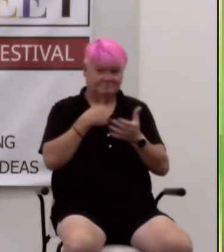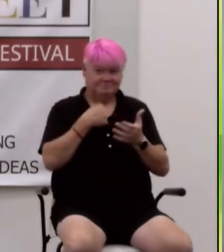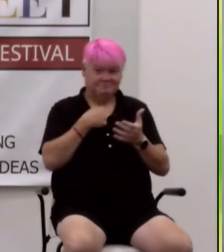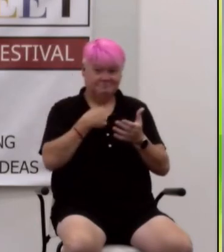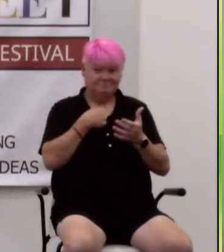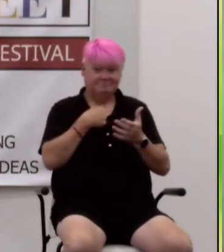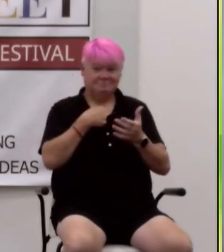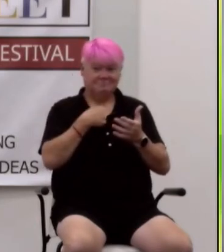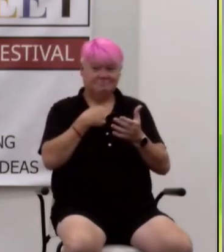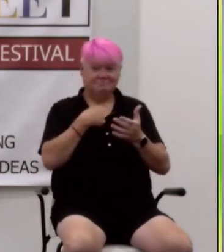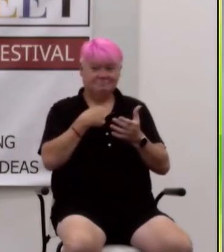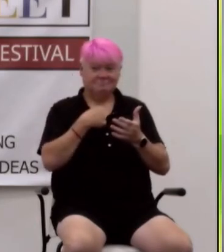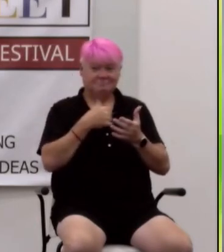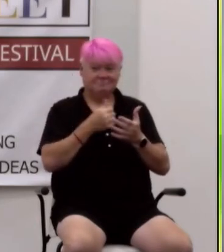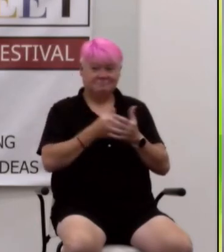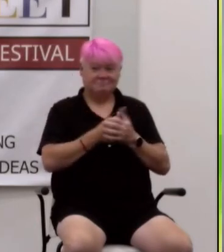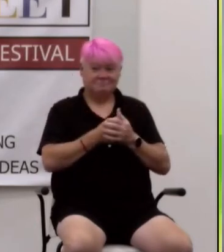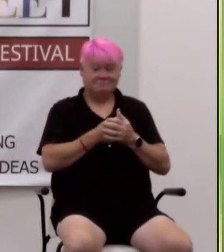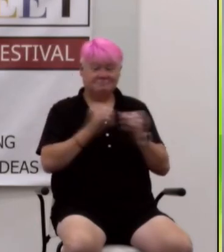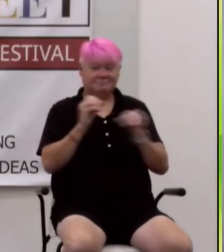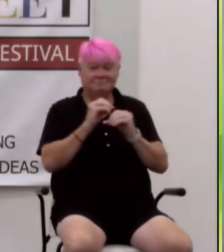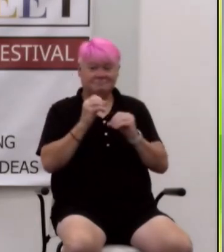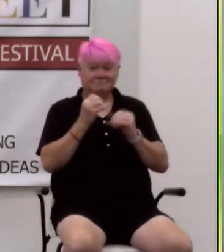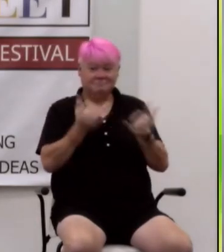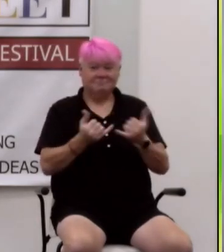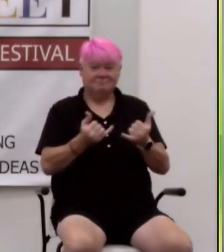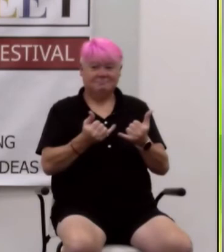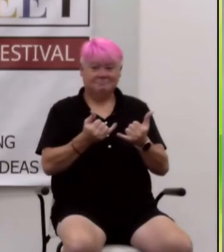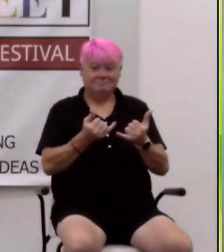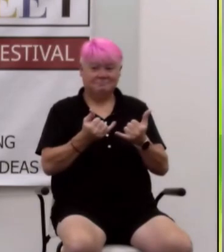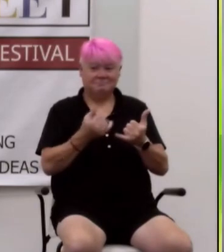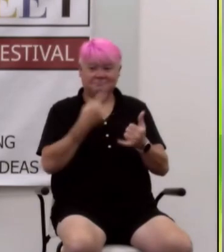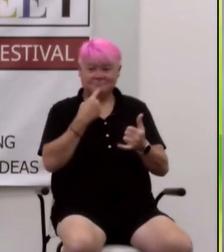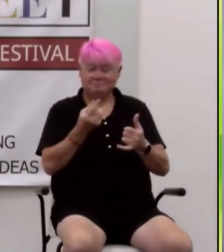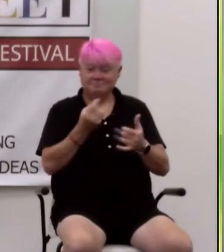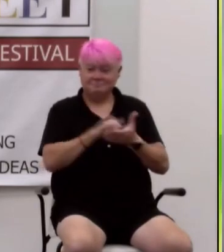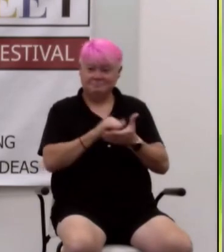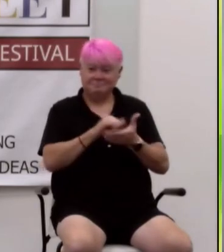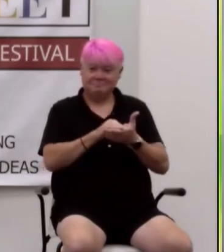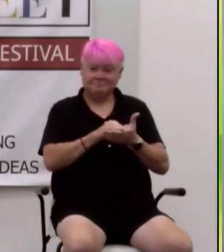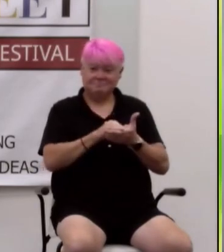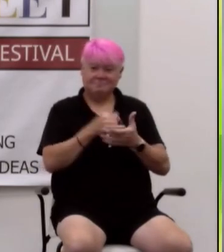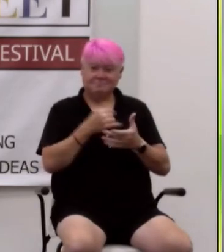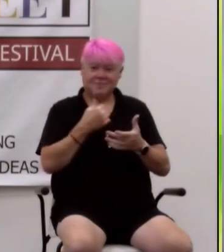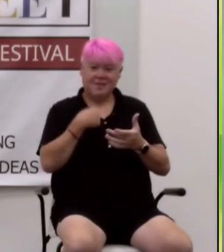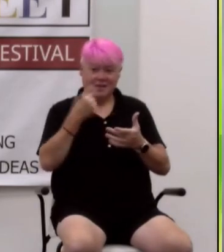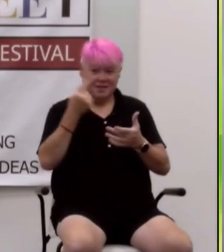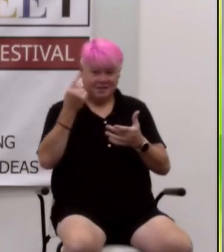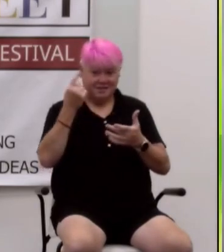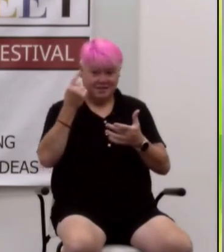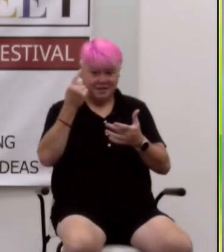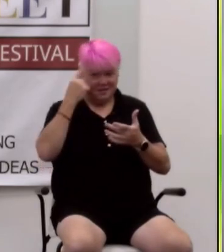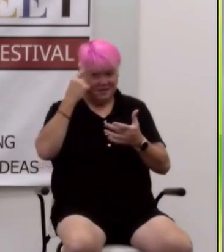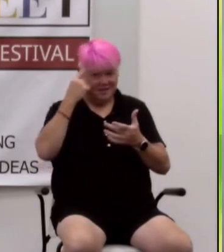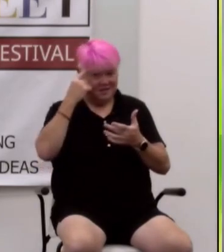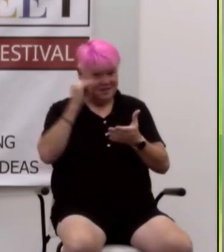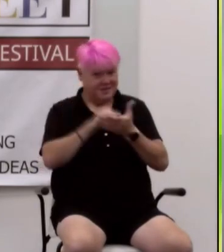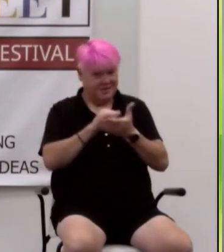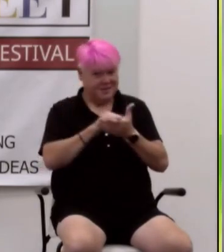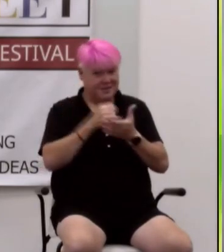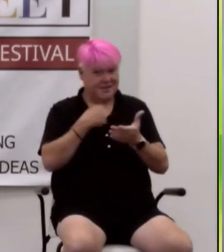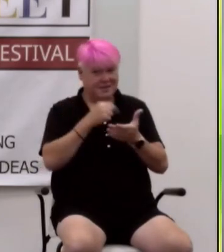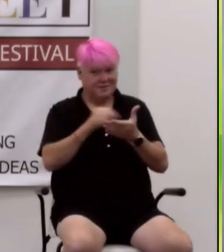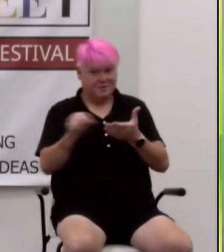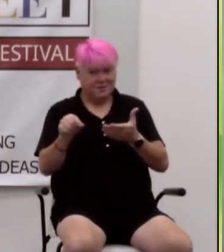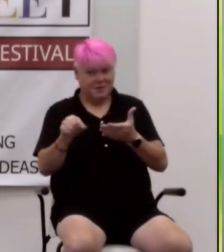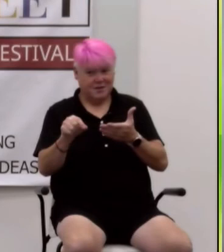and actually, I have to say, now that we brought this up, just very quickly, I took it seriously that I was writing a teenage